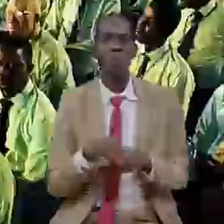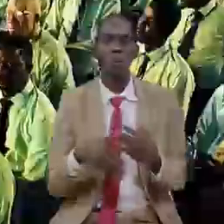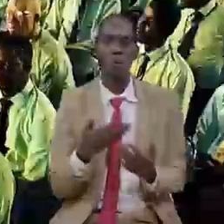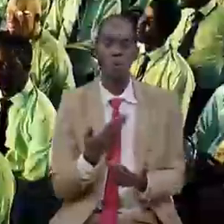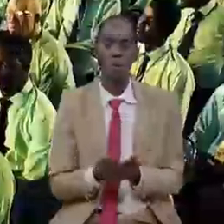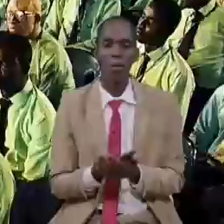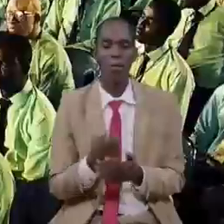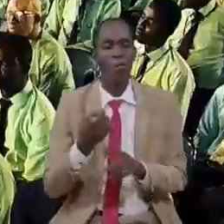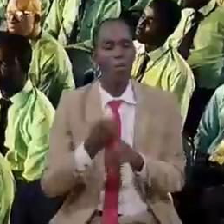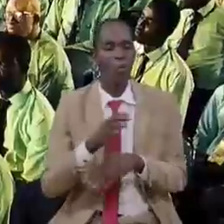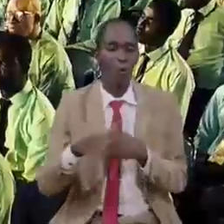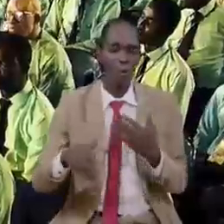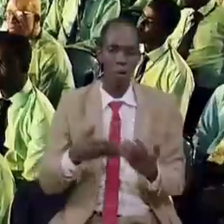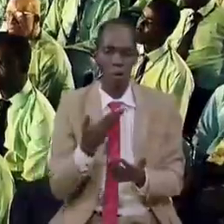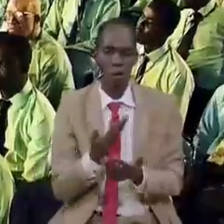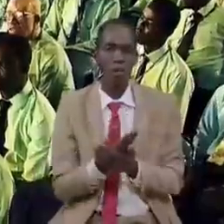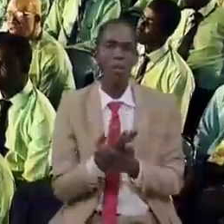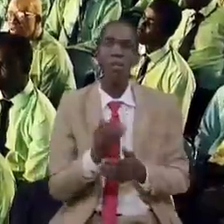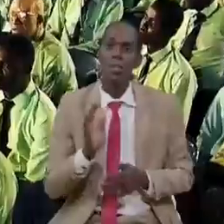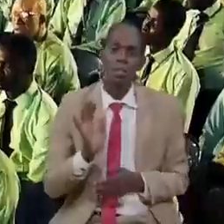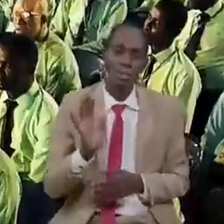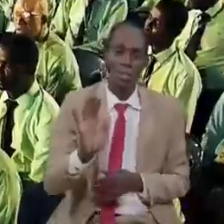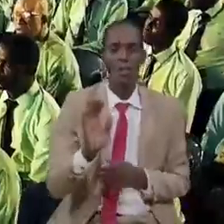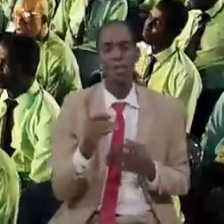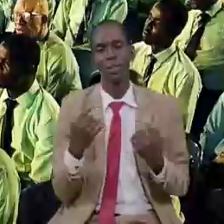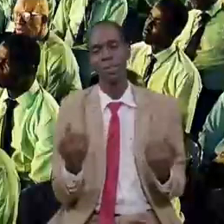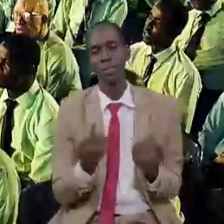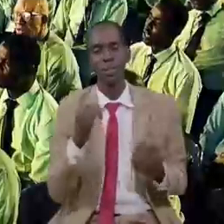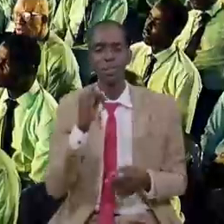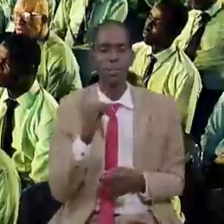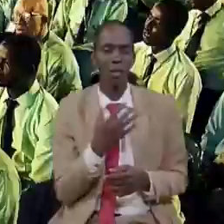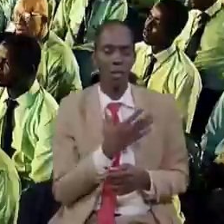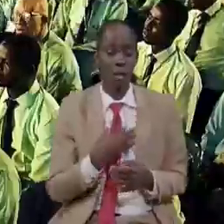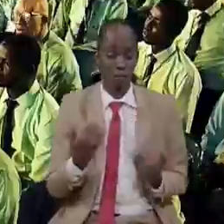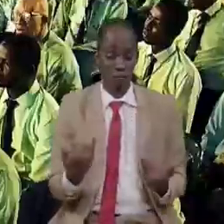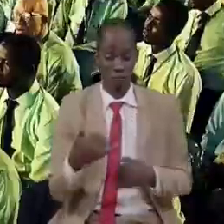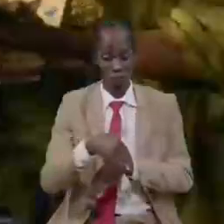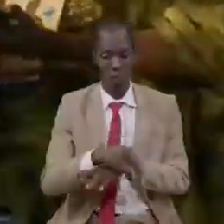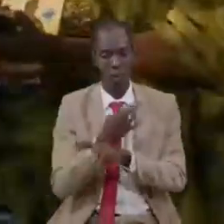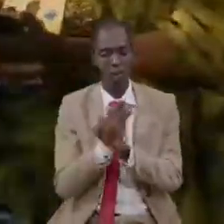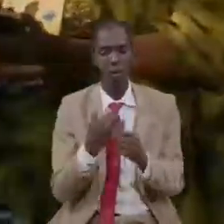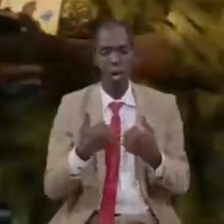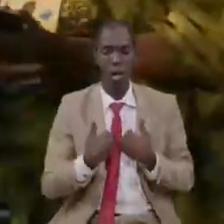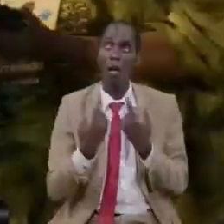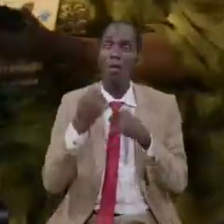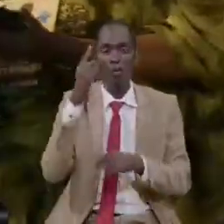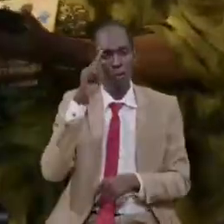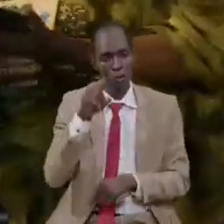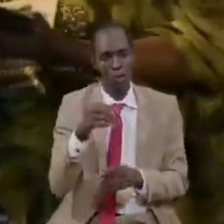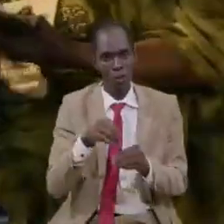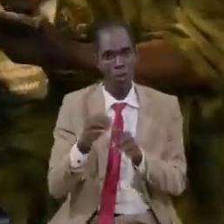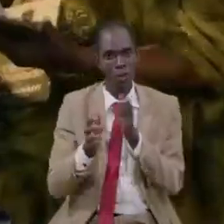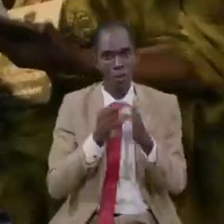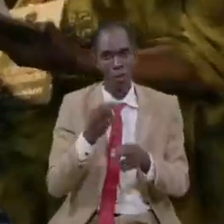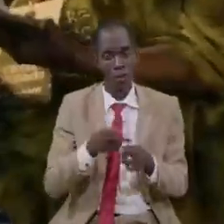From all his iniquities. Redemption has come tonight. You will get it. I will